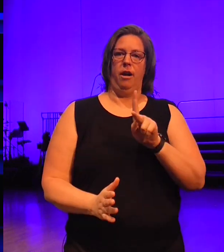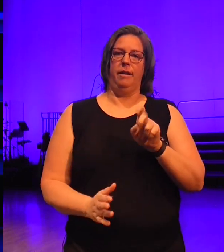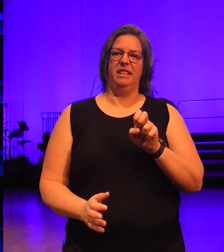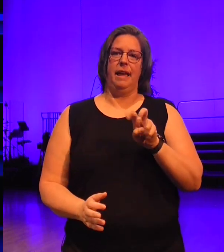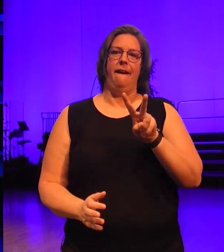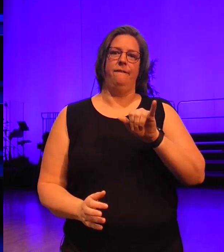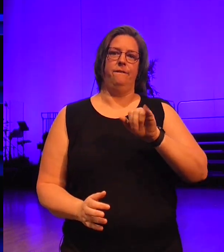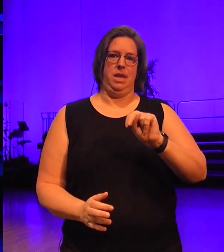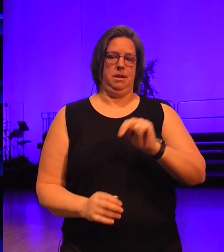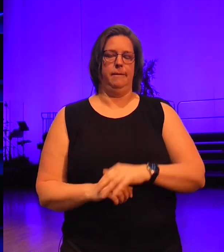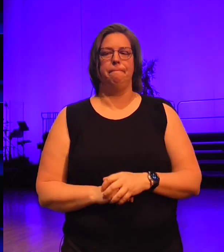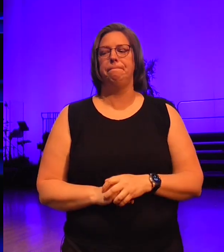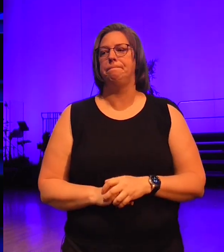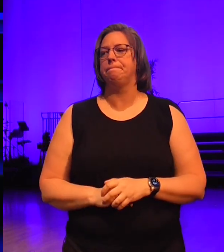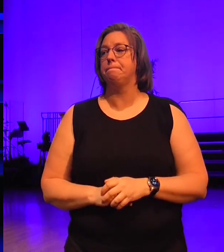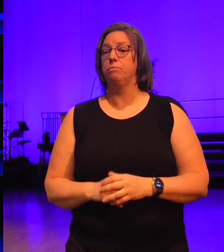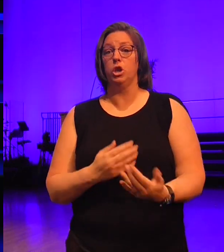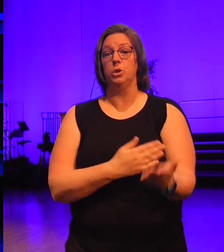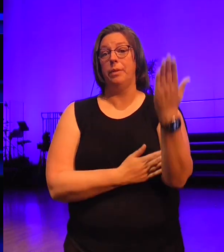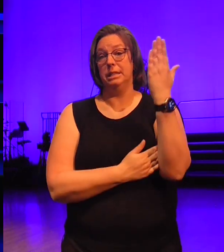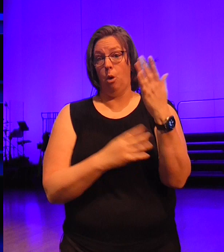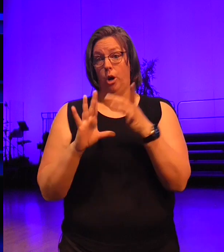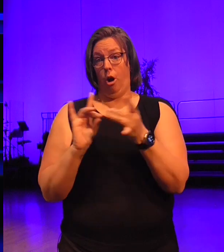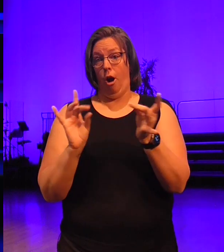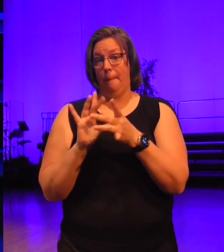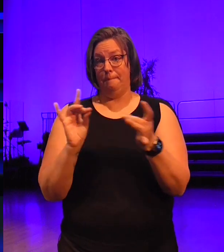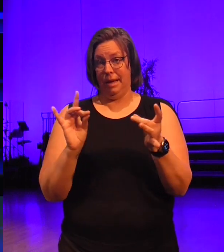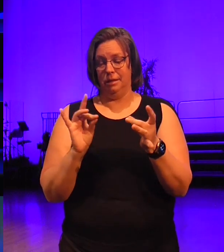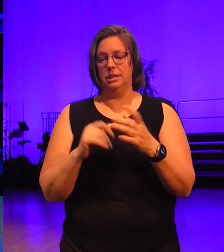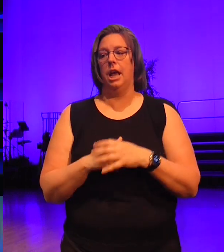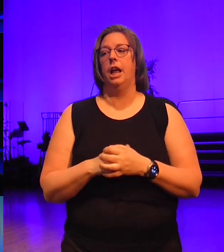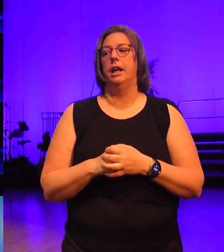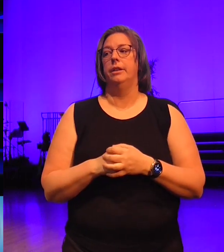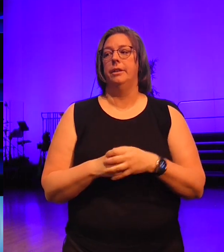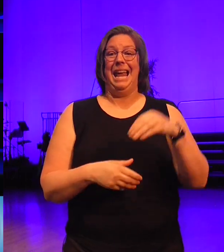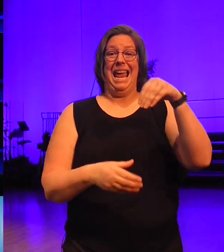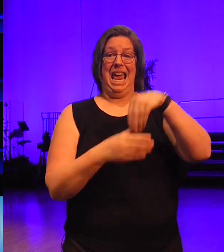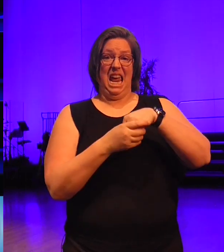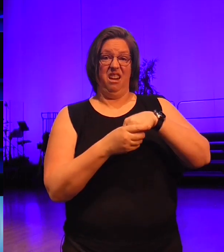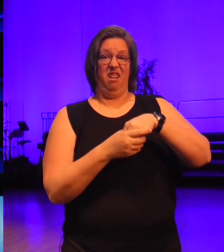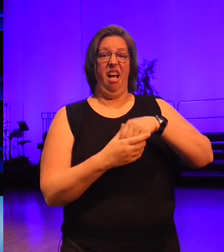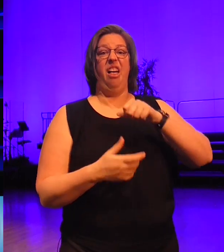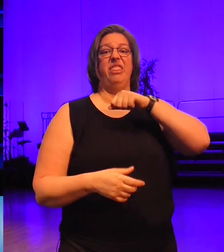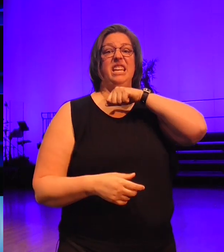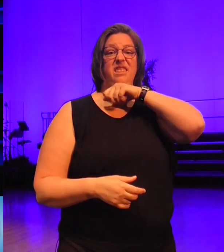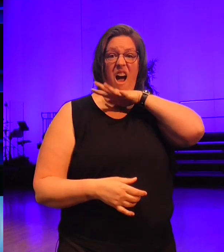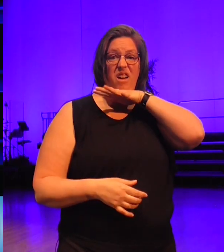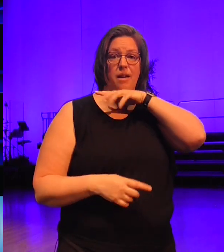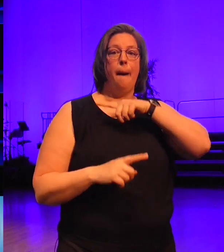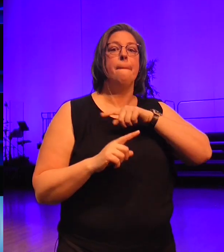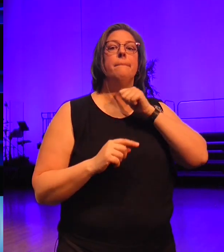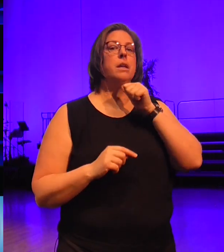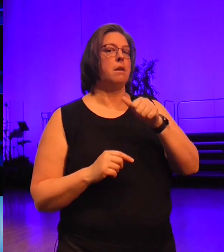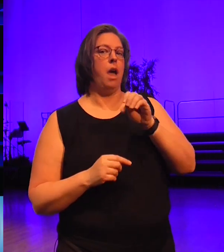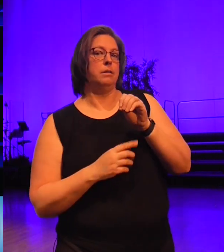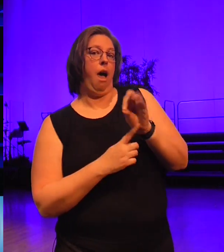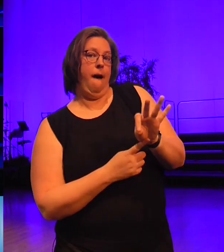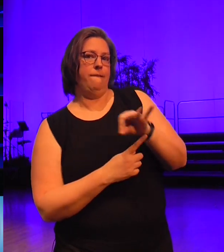Our message this morning, in the yuck, but not of it.